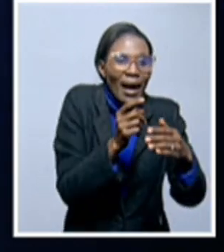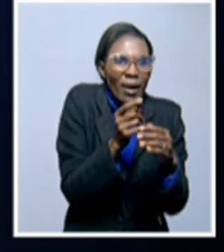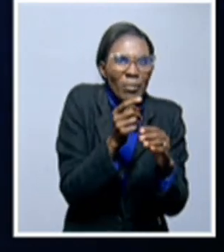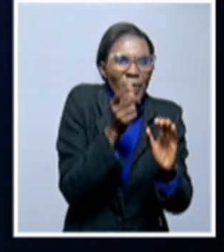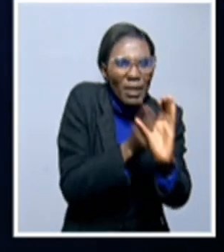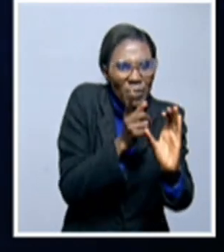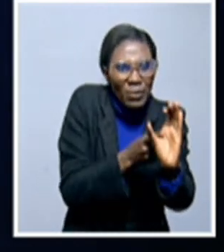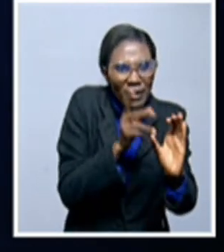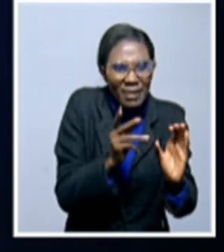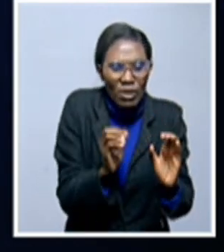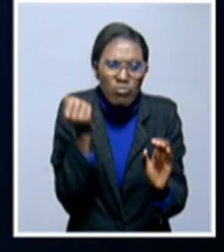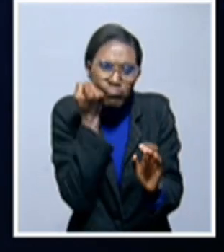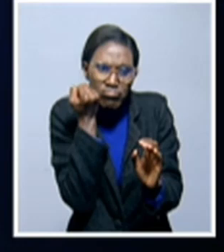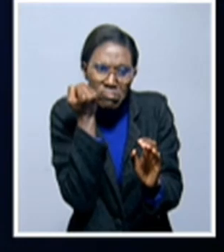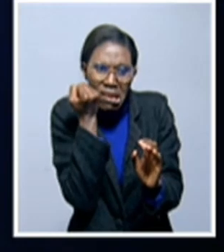Namibia.